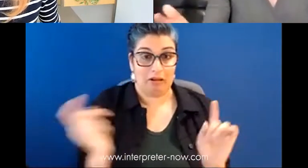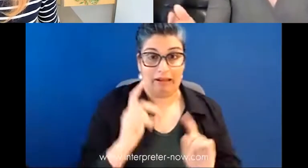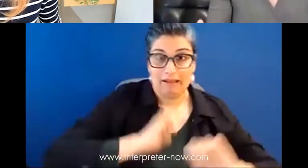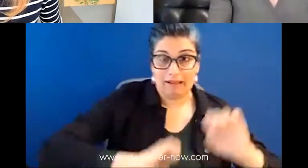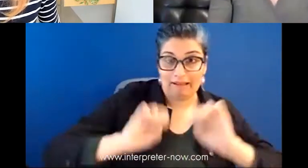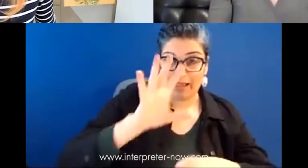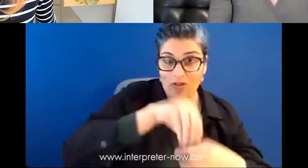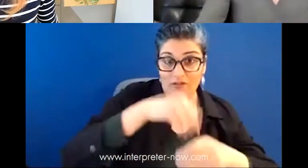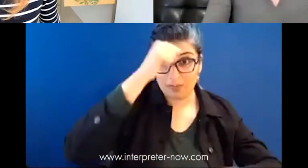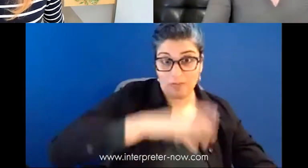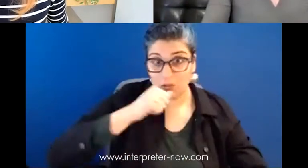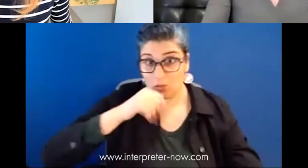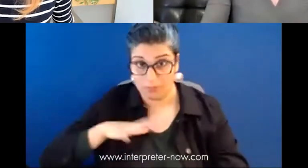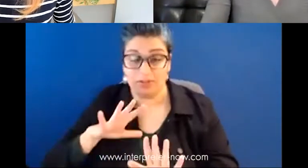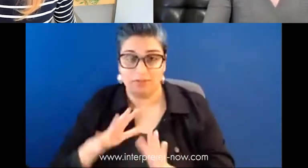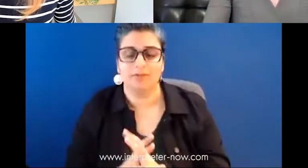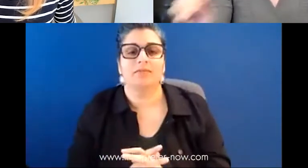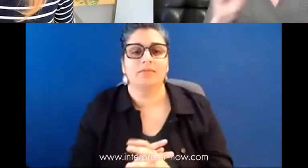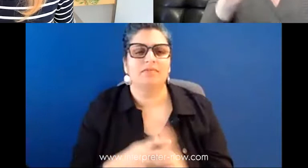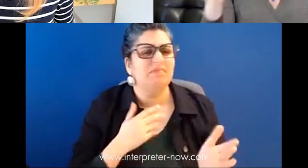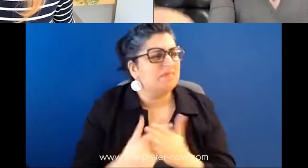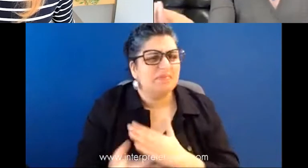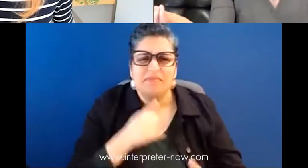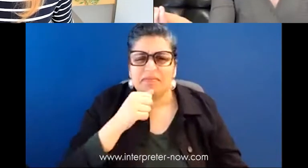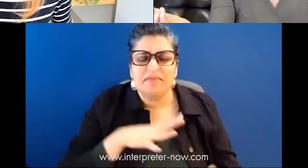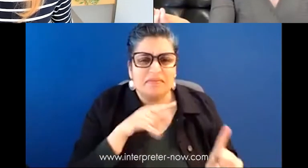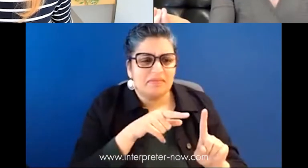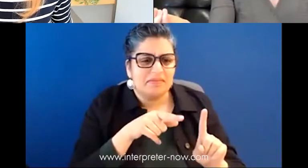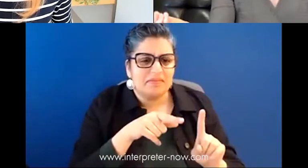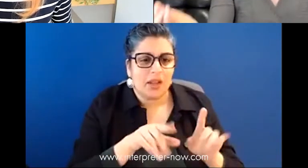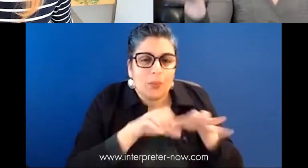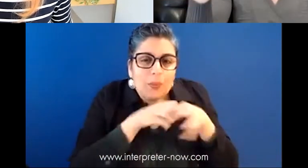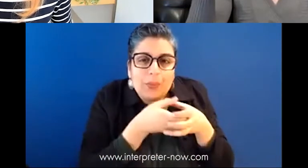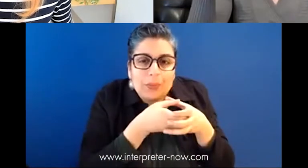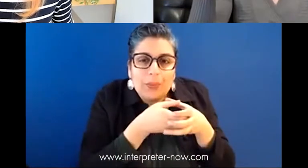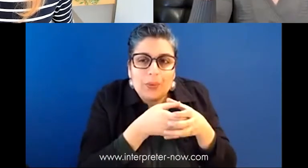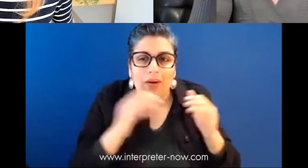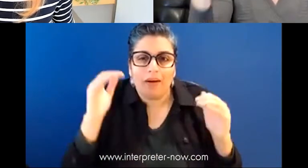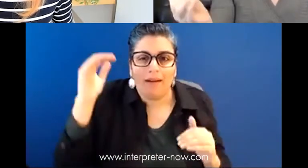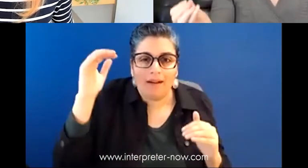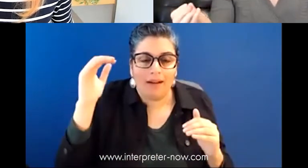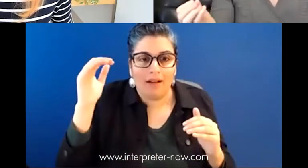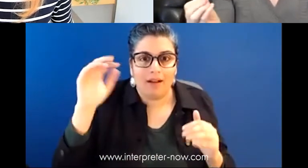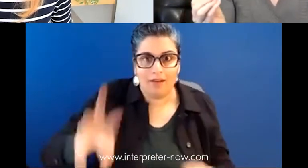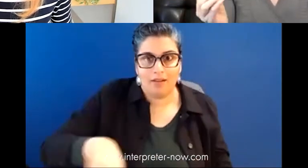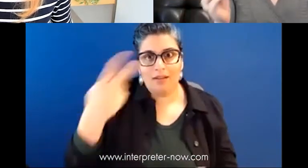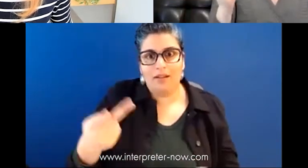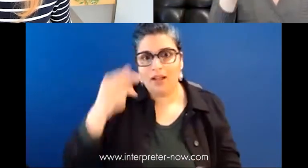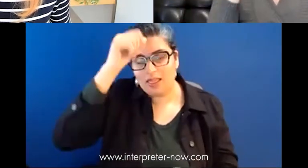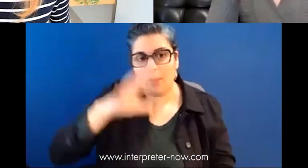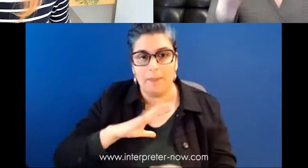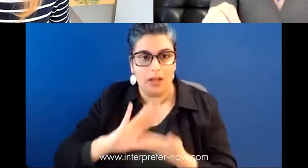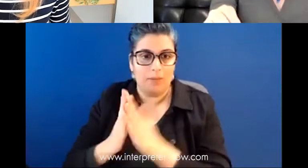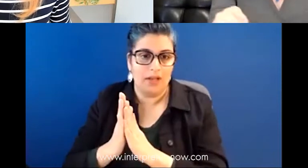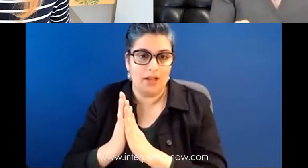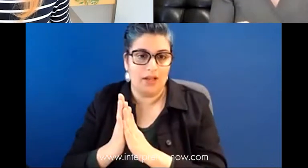men and women, even when women are a minority, as soon as you flip that around, the men actually